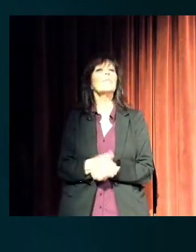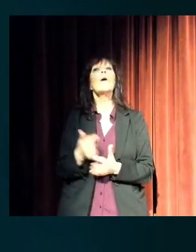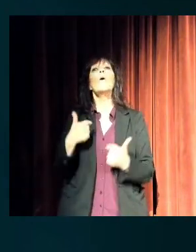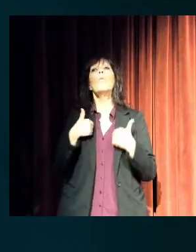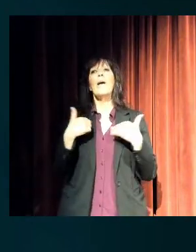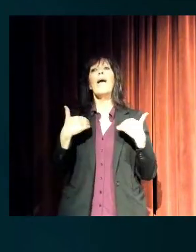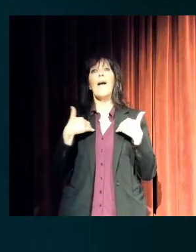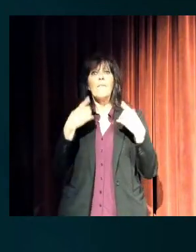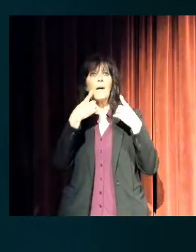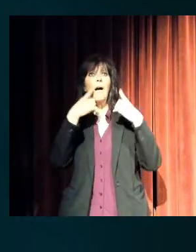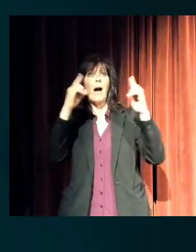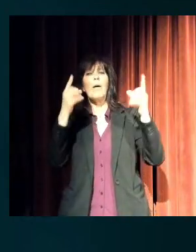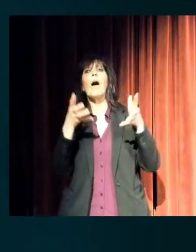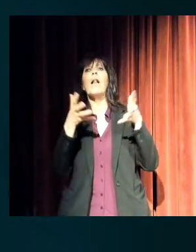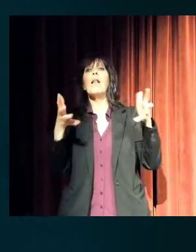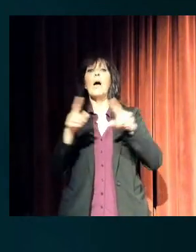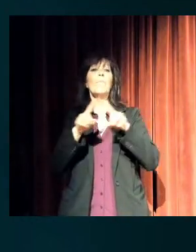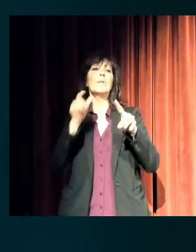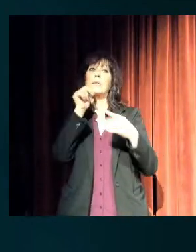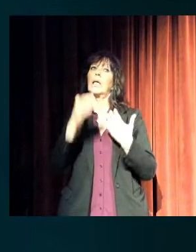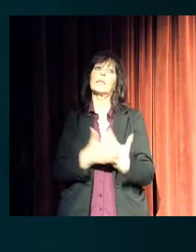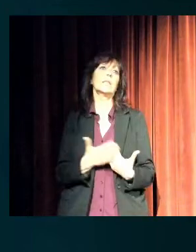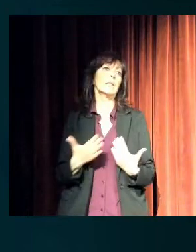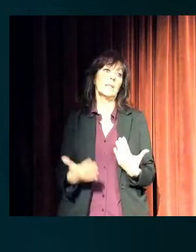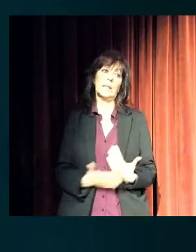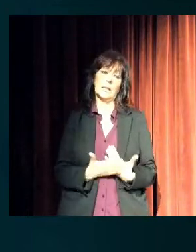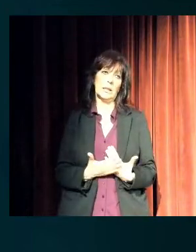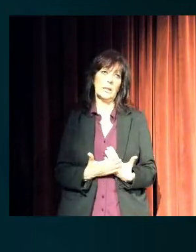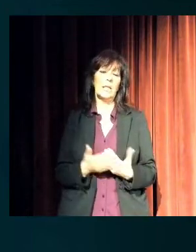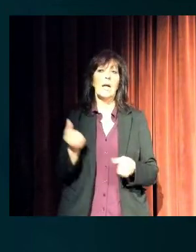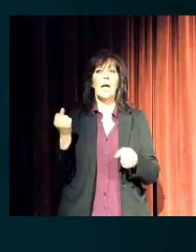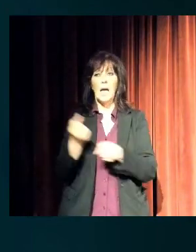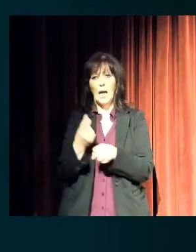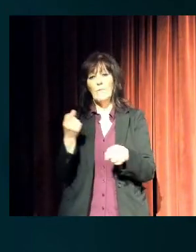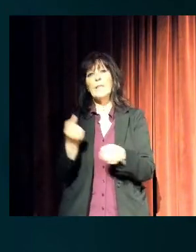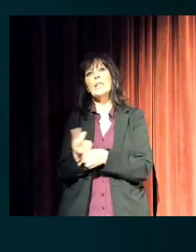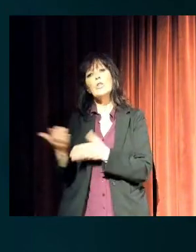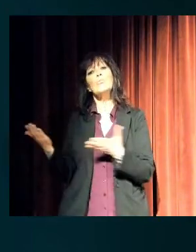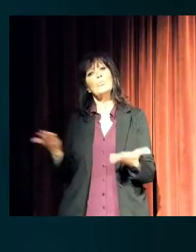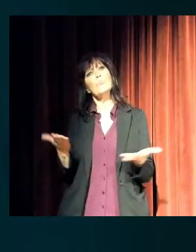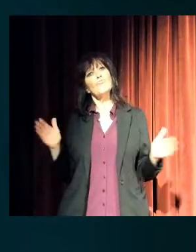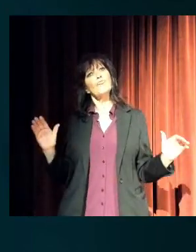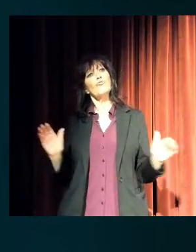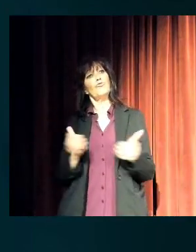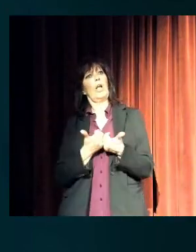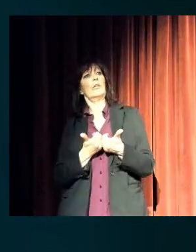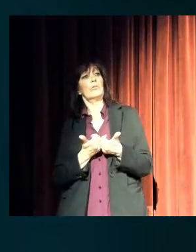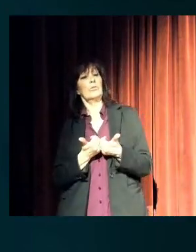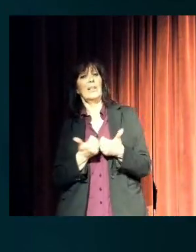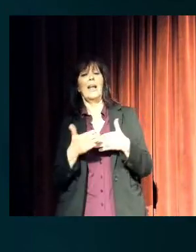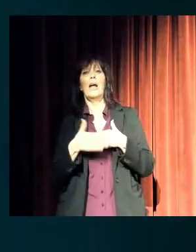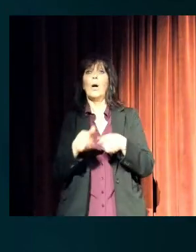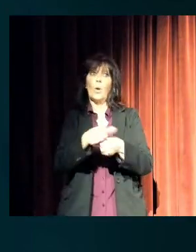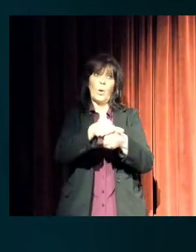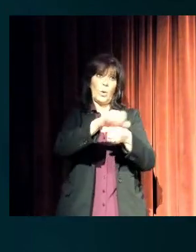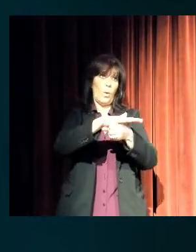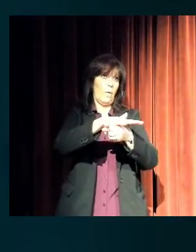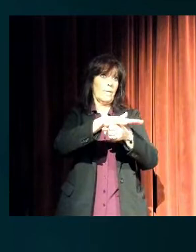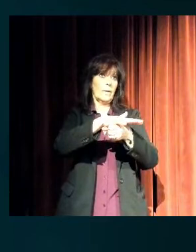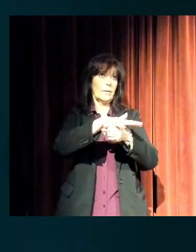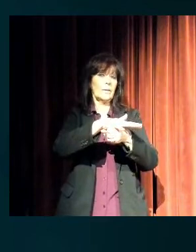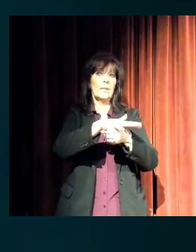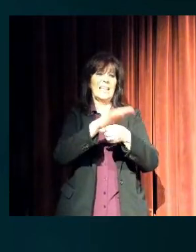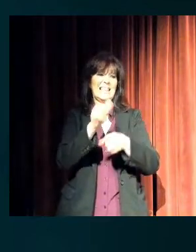We have accomplished much, but it hasn't been easy. Every year brings its own challenges, and after the COVID-19 pandemic